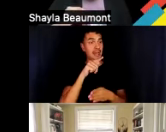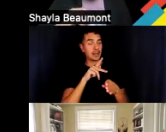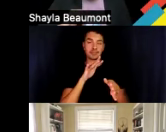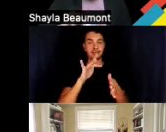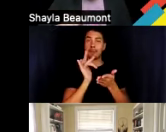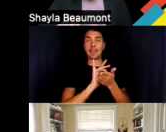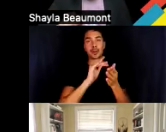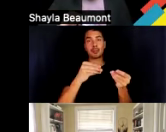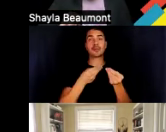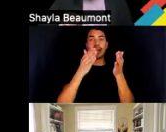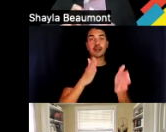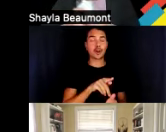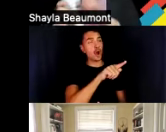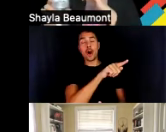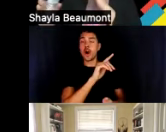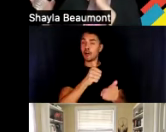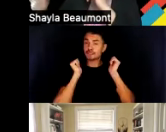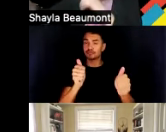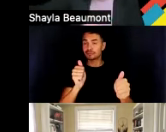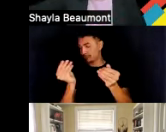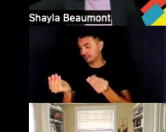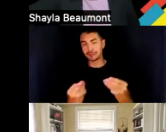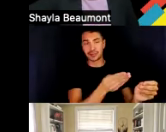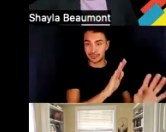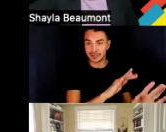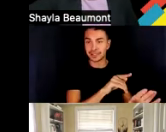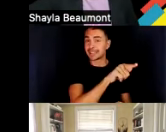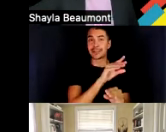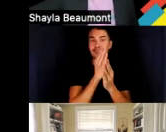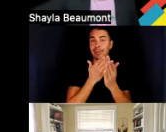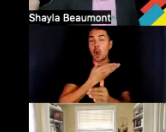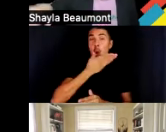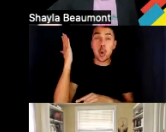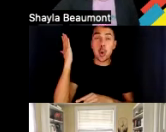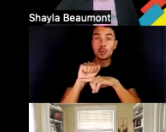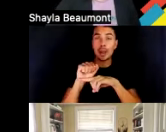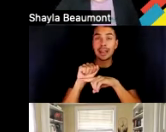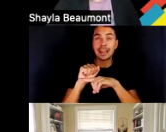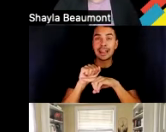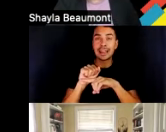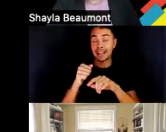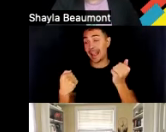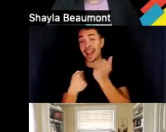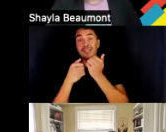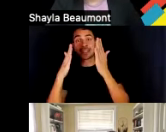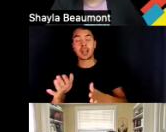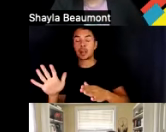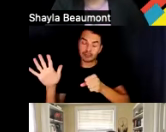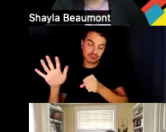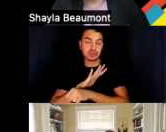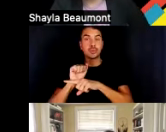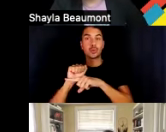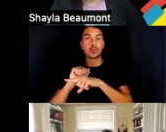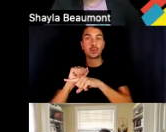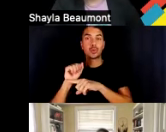mean that they have had as much training as you have had as an advocate, right? And so who are those places and spaces in our